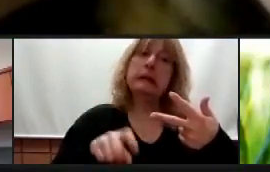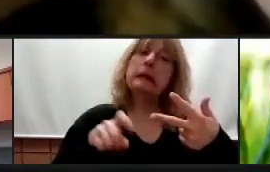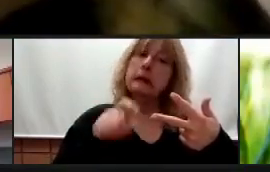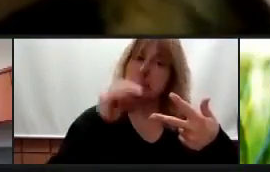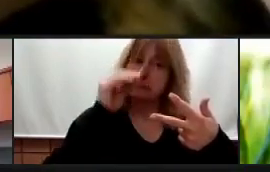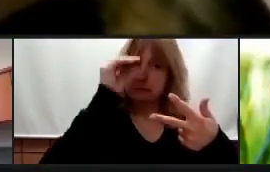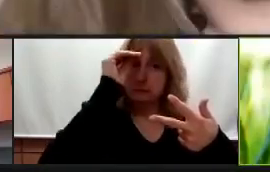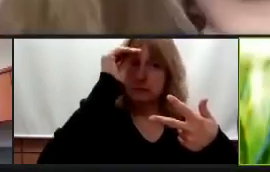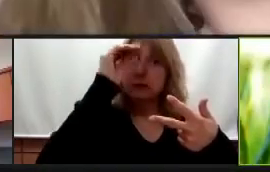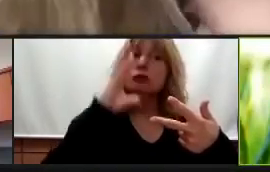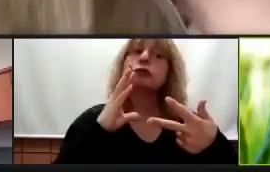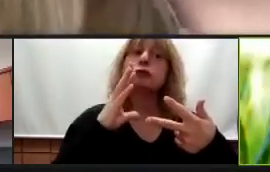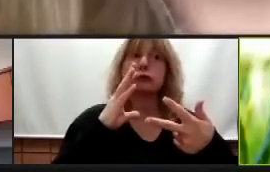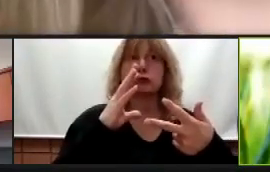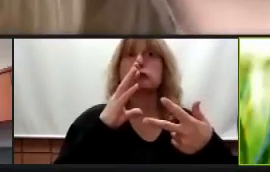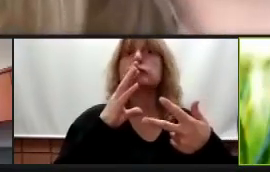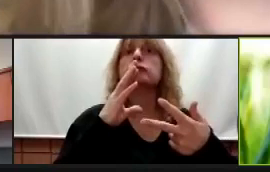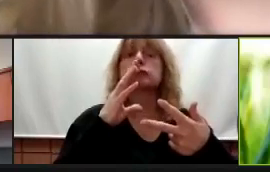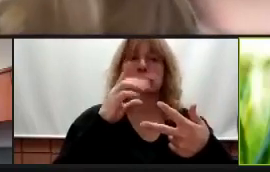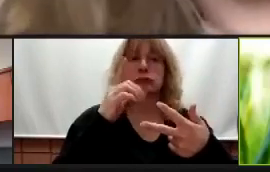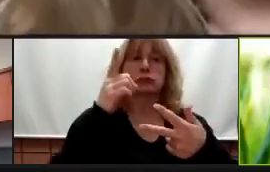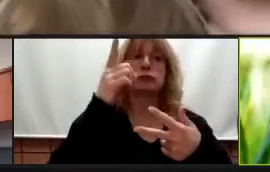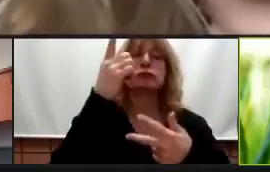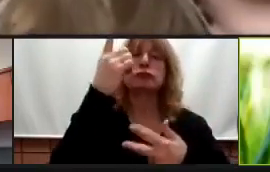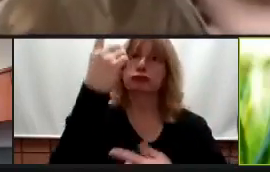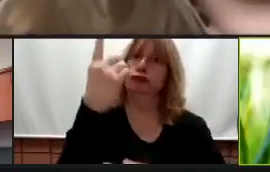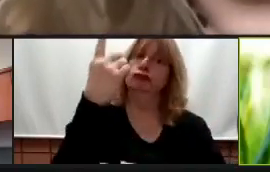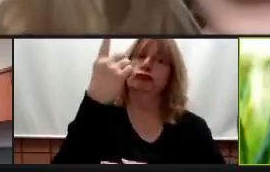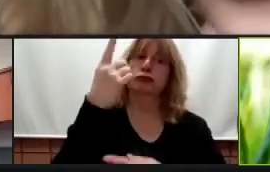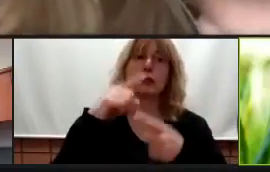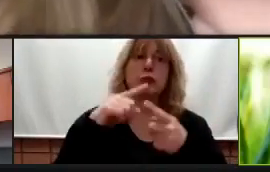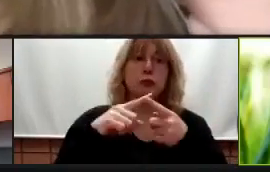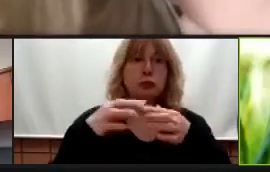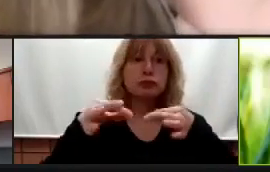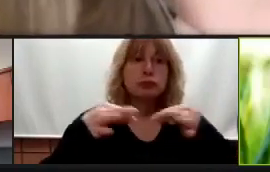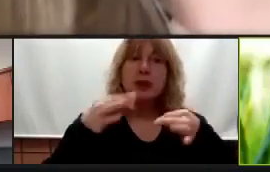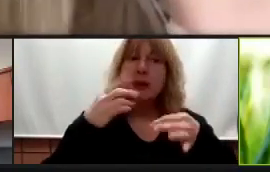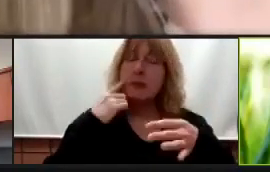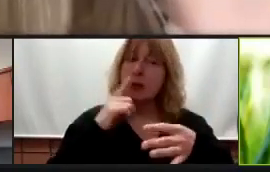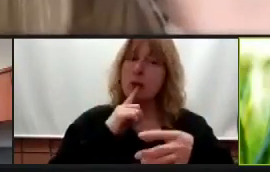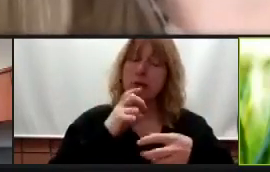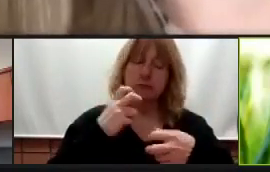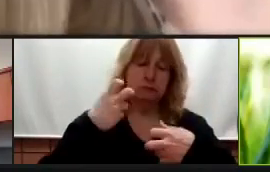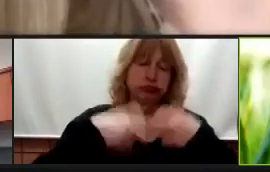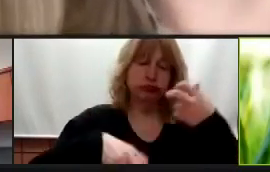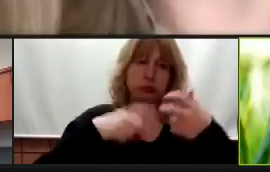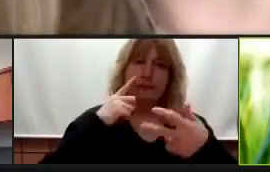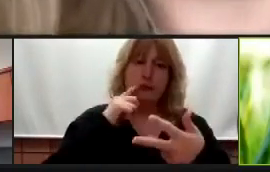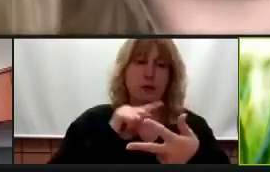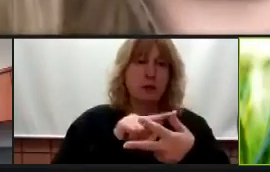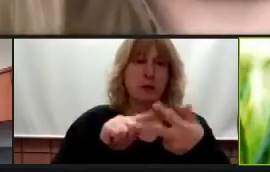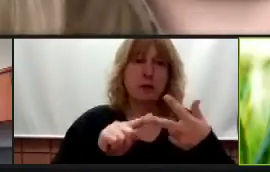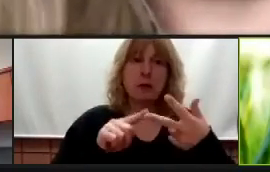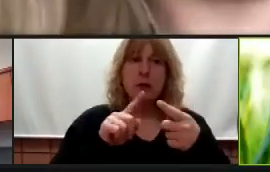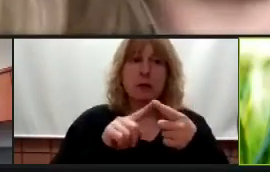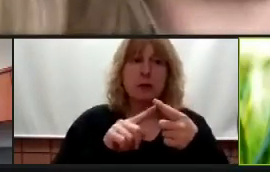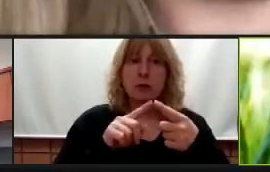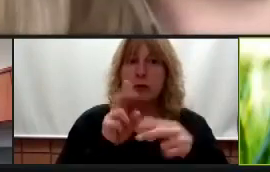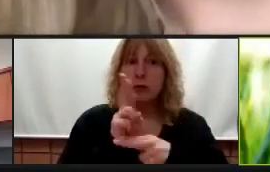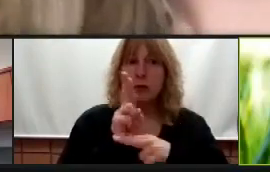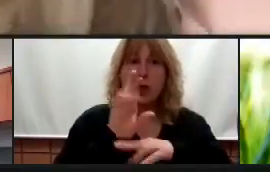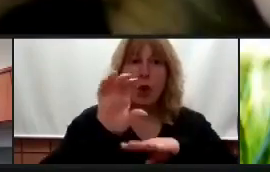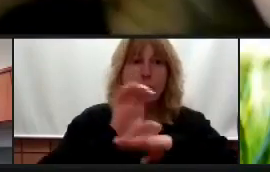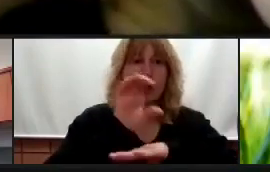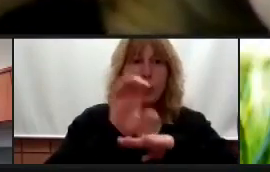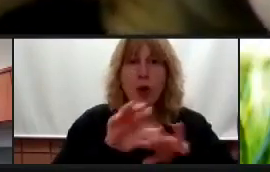is difficult for them to navigate things on the computer. And so some of the very basic early literacy